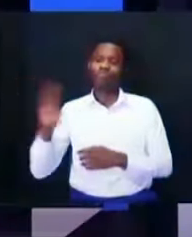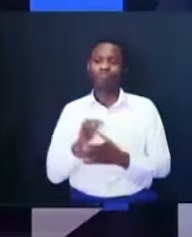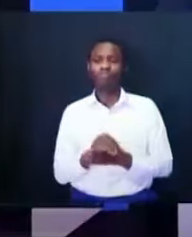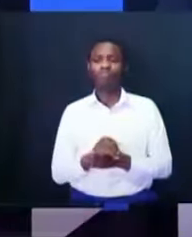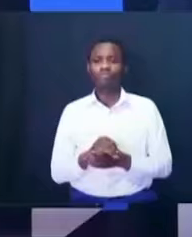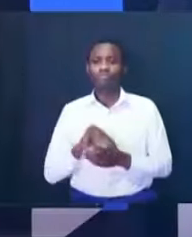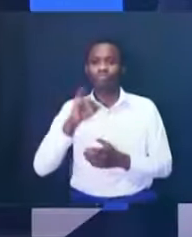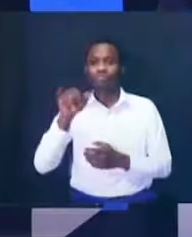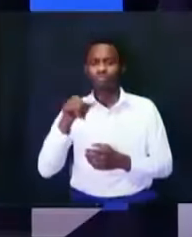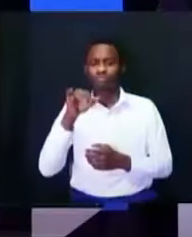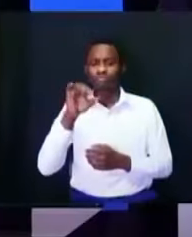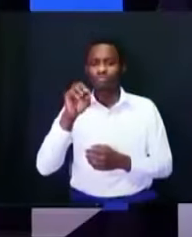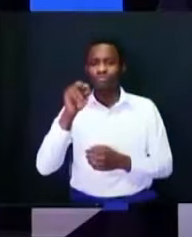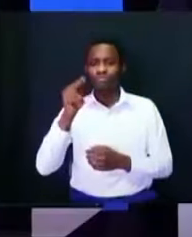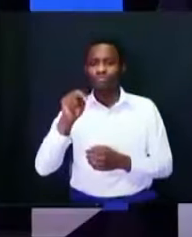John